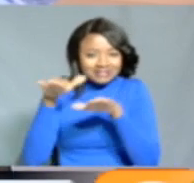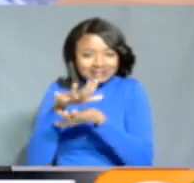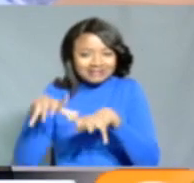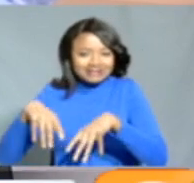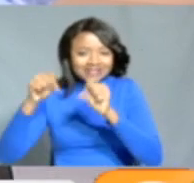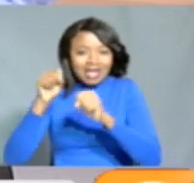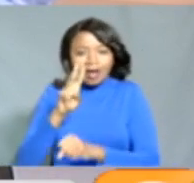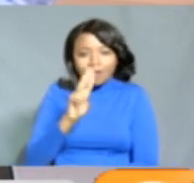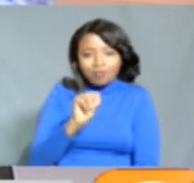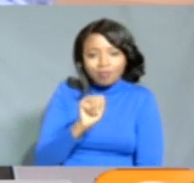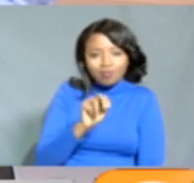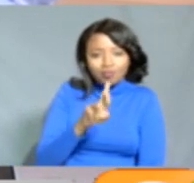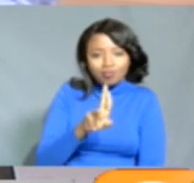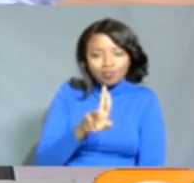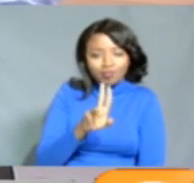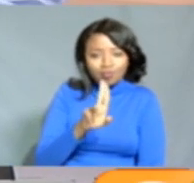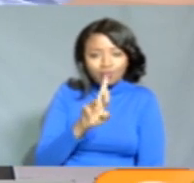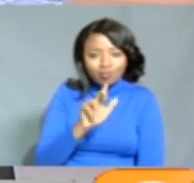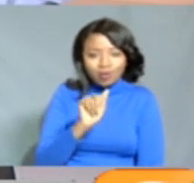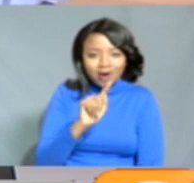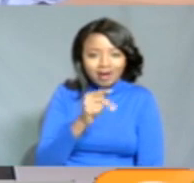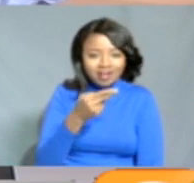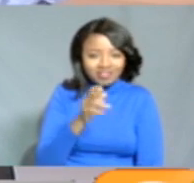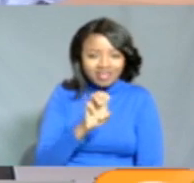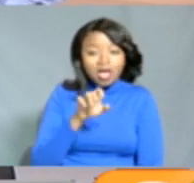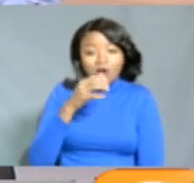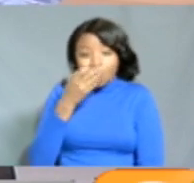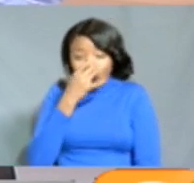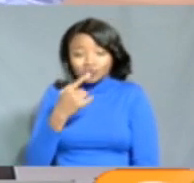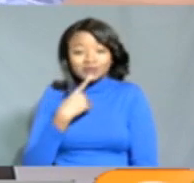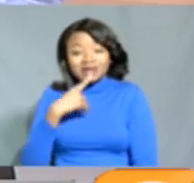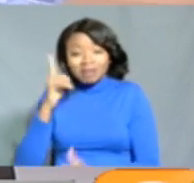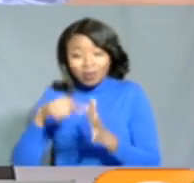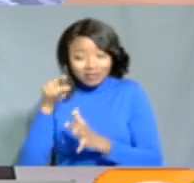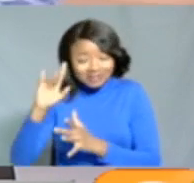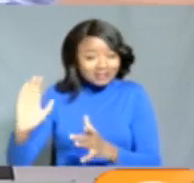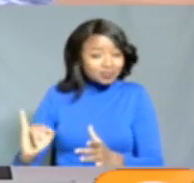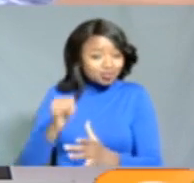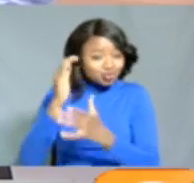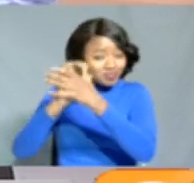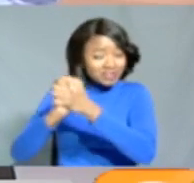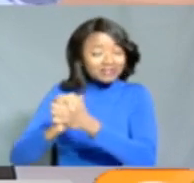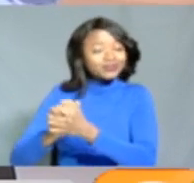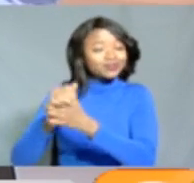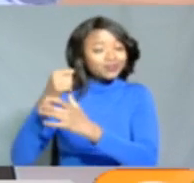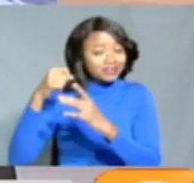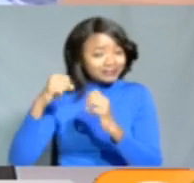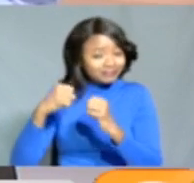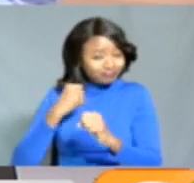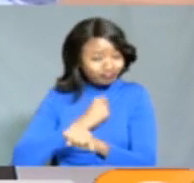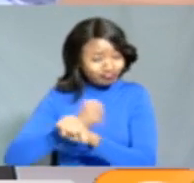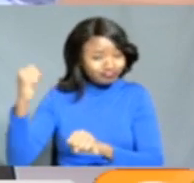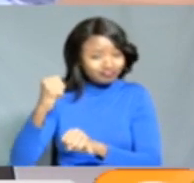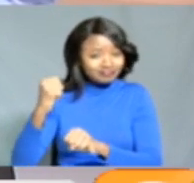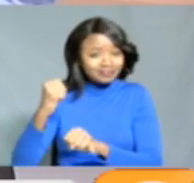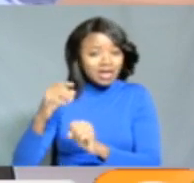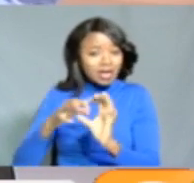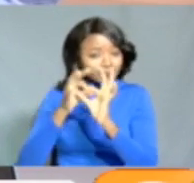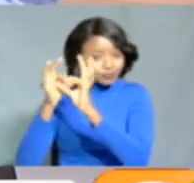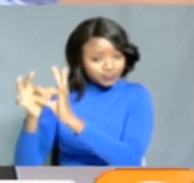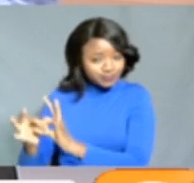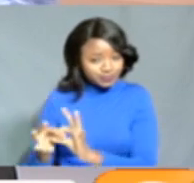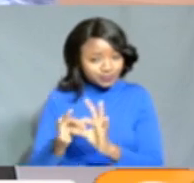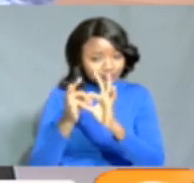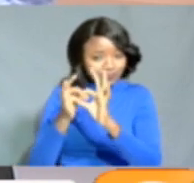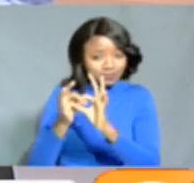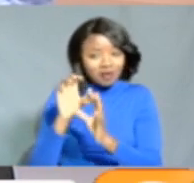Murathe. Ruto, who was in Kericho today, affirmed that the ruling party will stand the political turbulence and remain united ahead